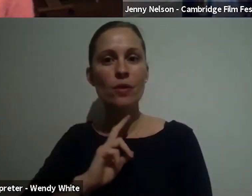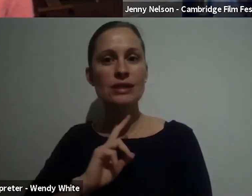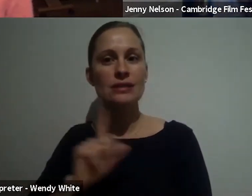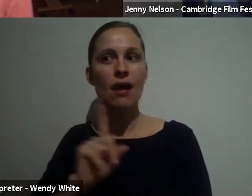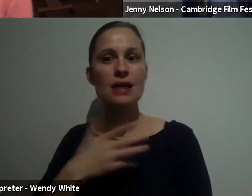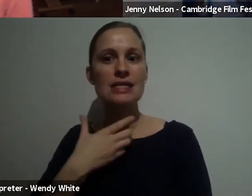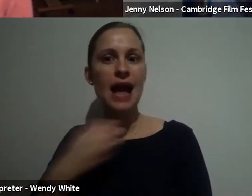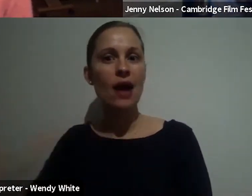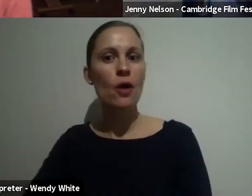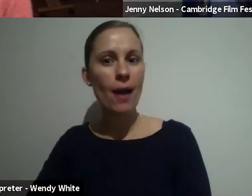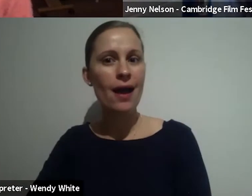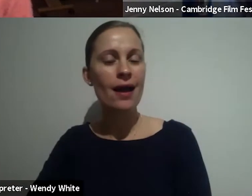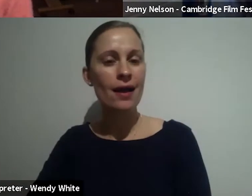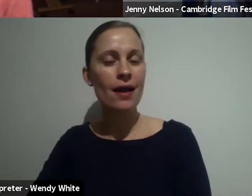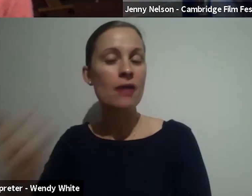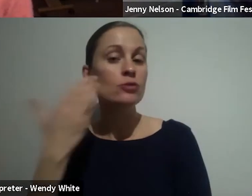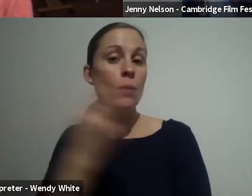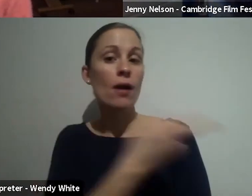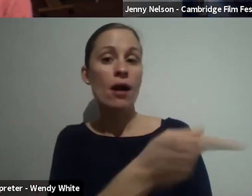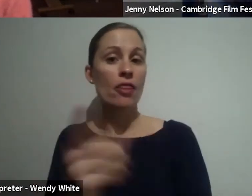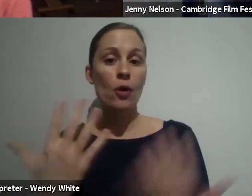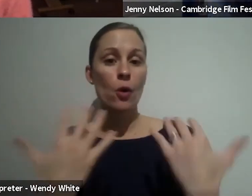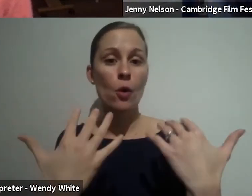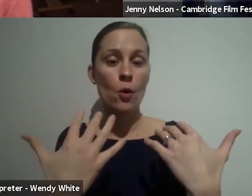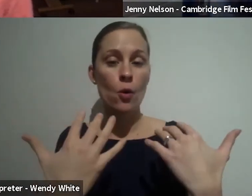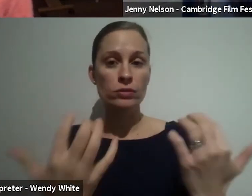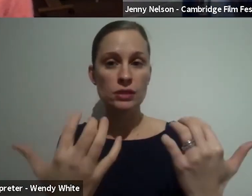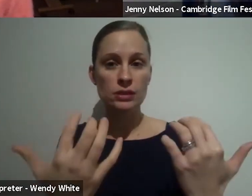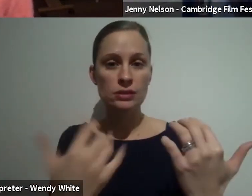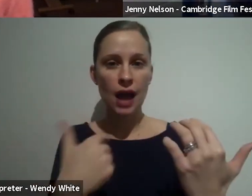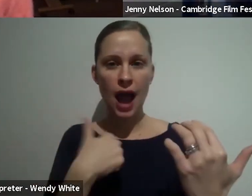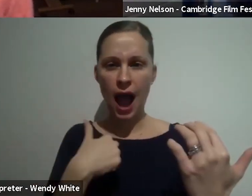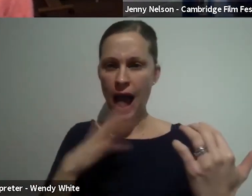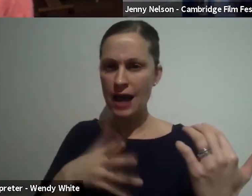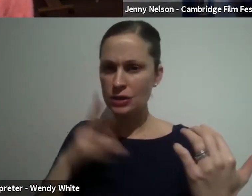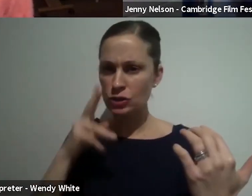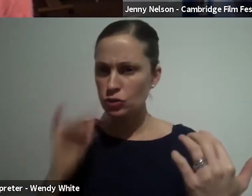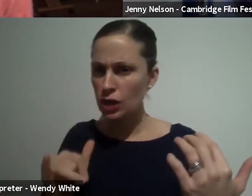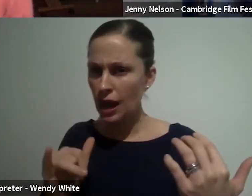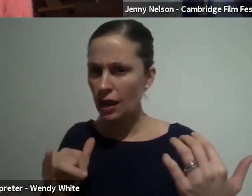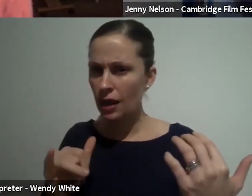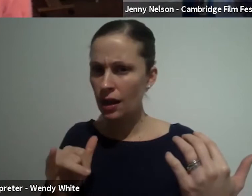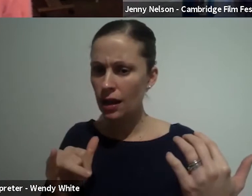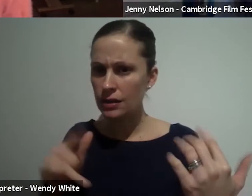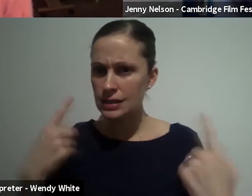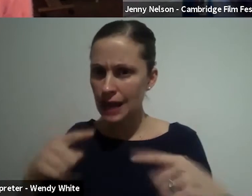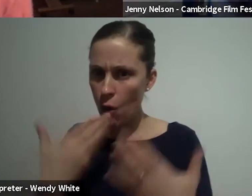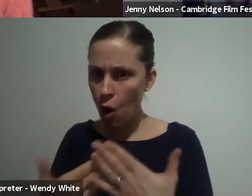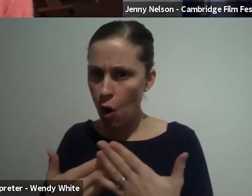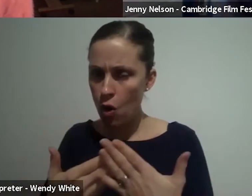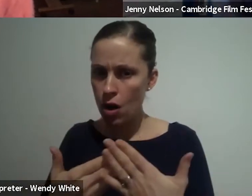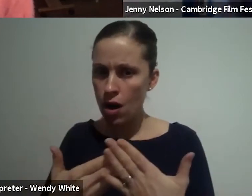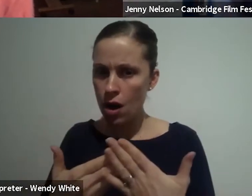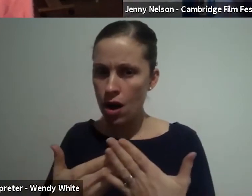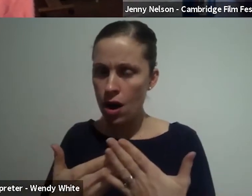and I don't know about other people watching it, but I had to check the sound was on when the film started, because the girls